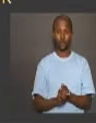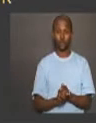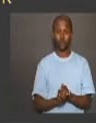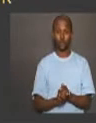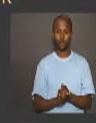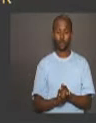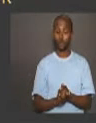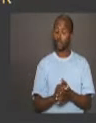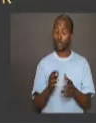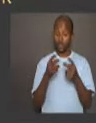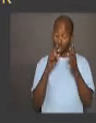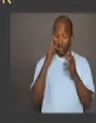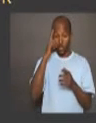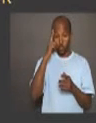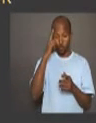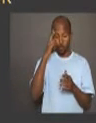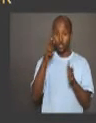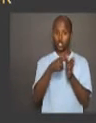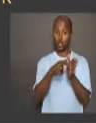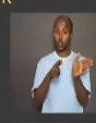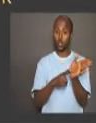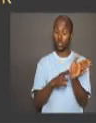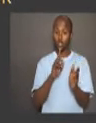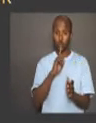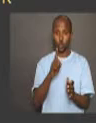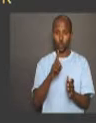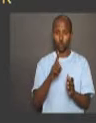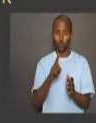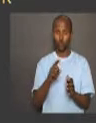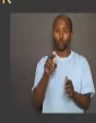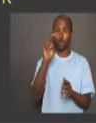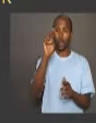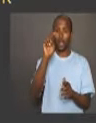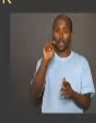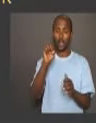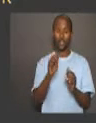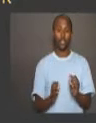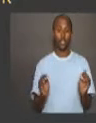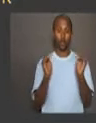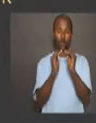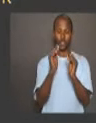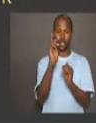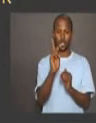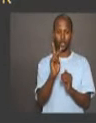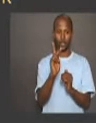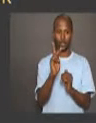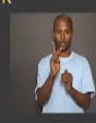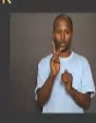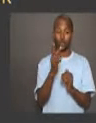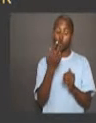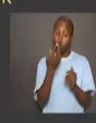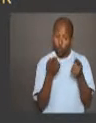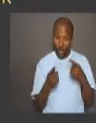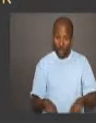Let us assume that the rule is true for n equals k